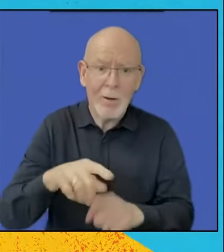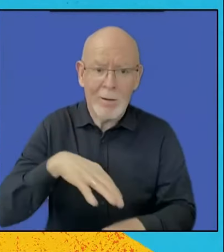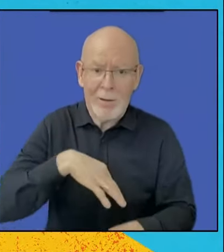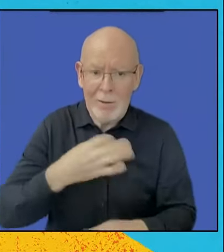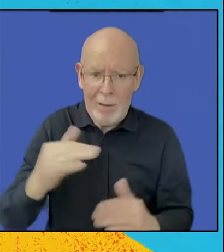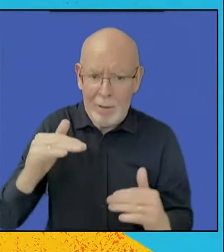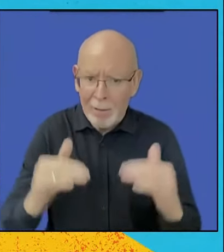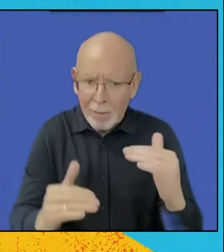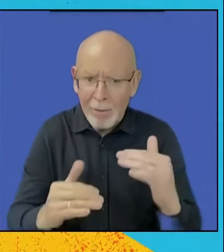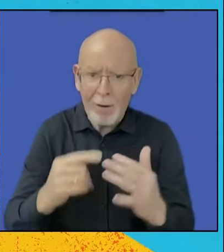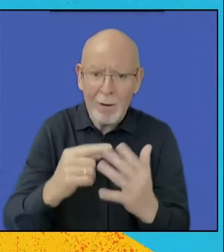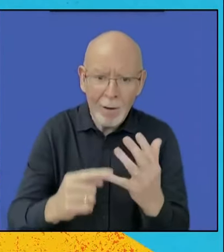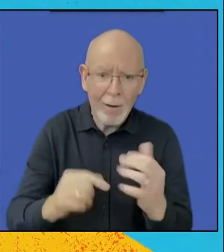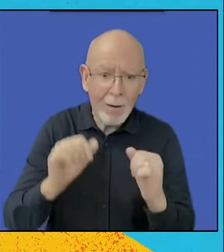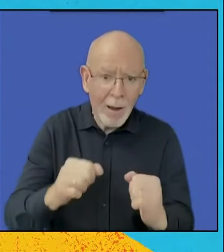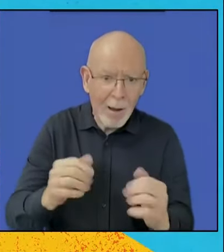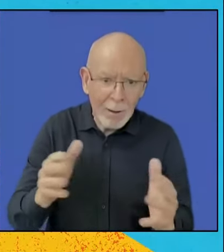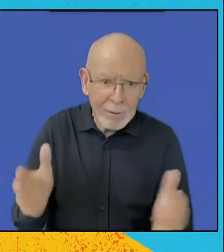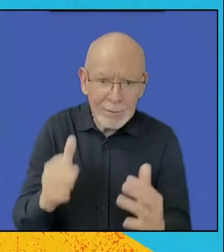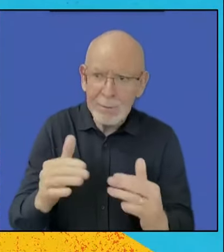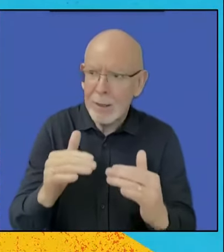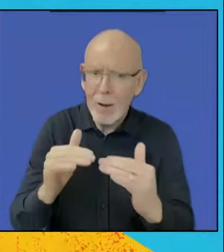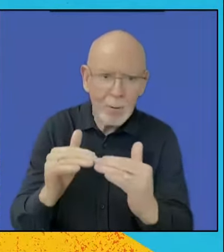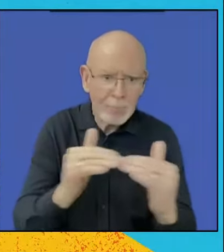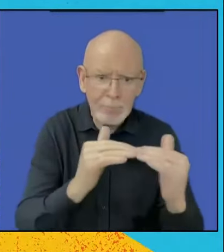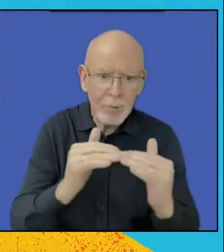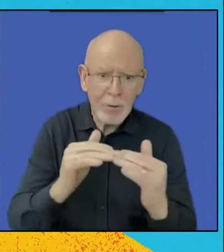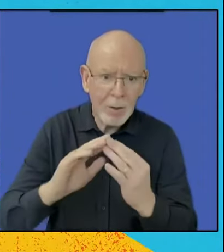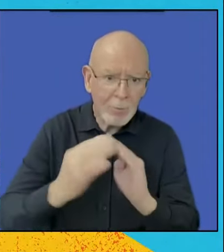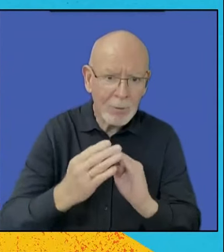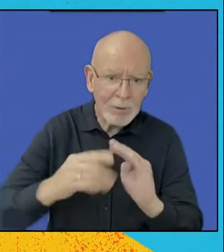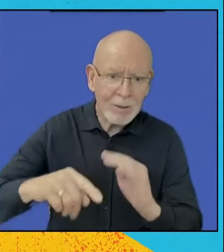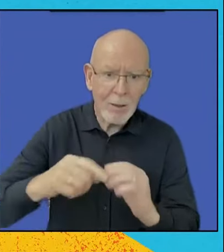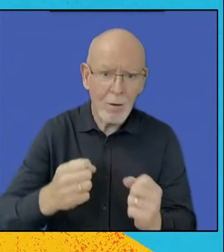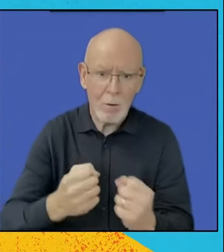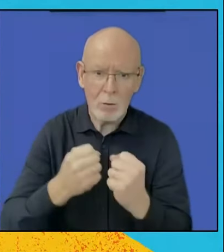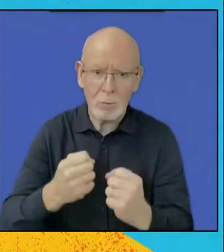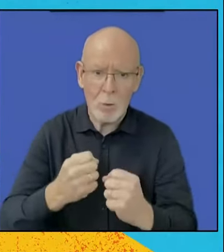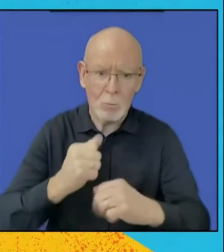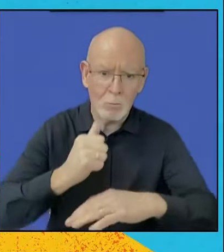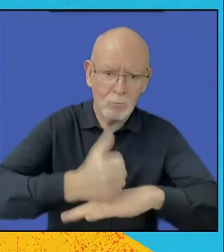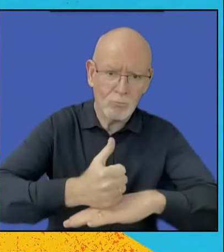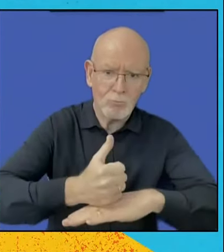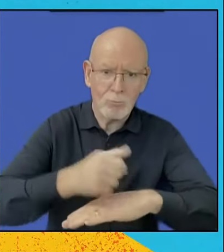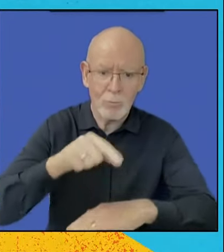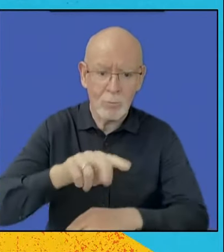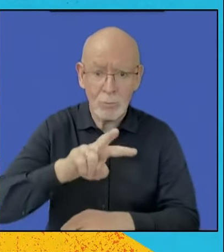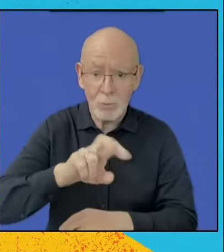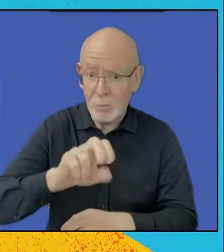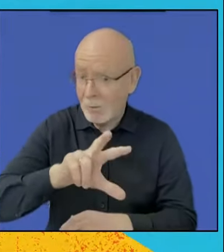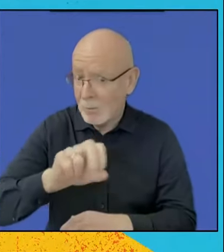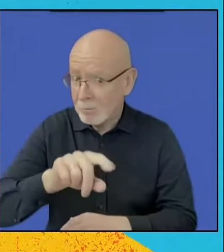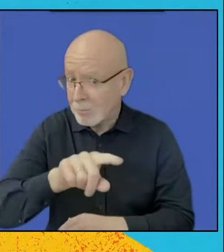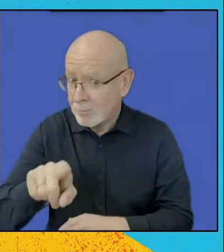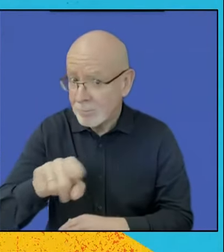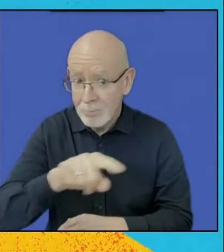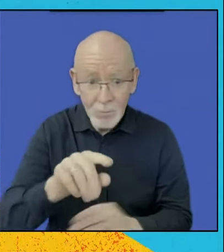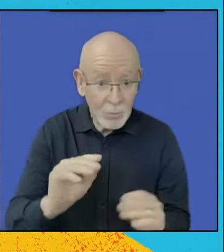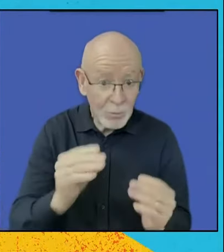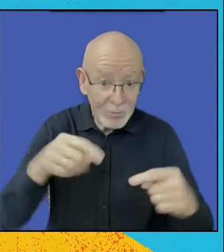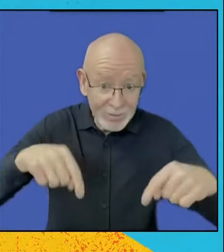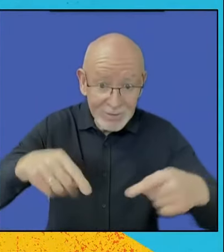say ehe. Are you all ready to get the work started, young people? Yes. Say ehe. Ehe. Young people, are you ready